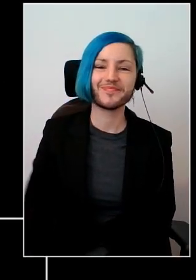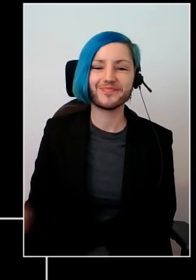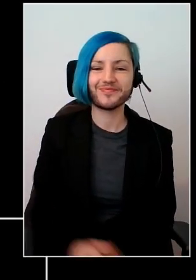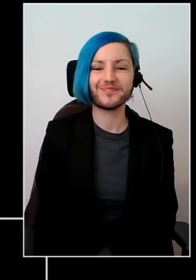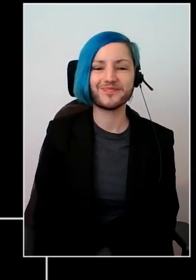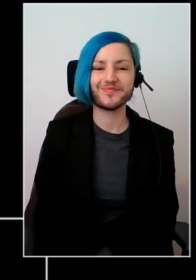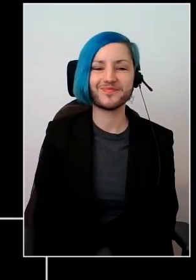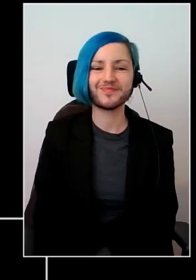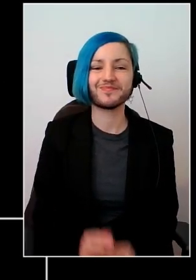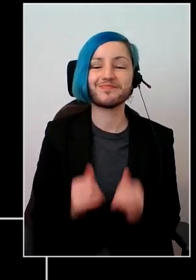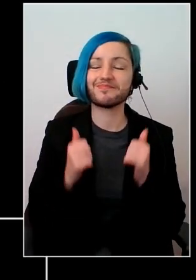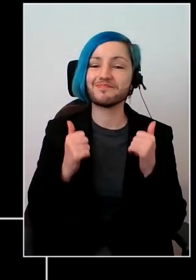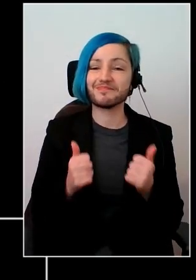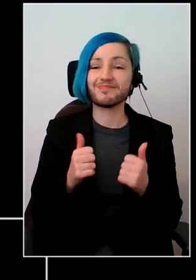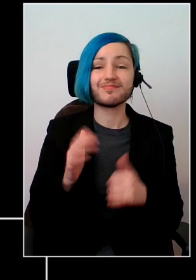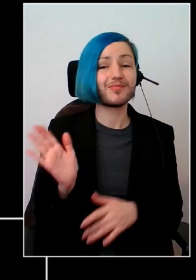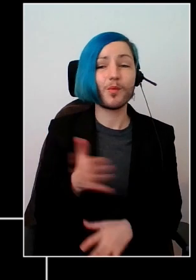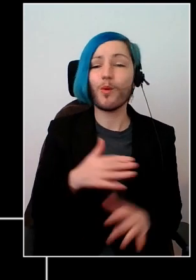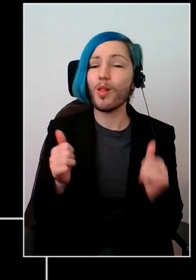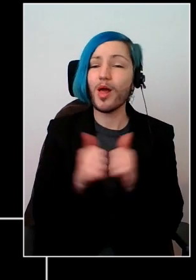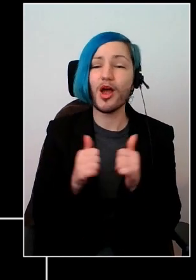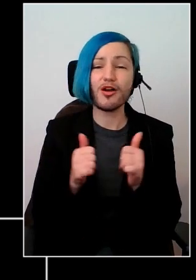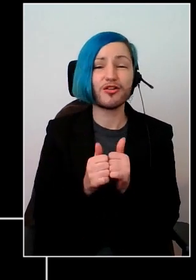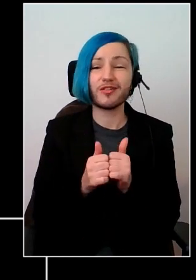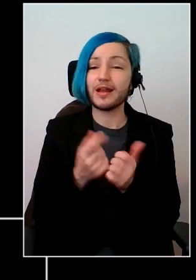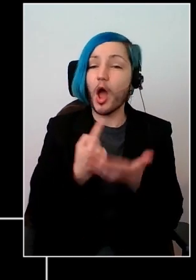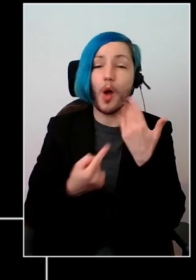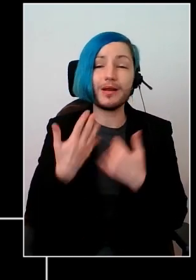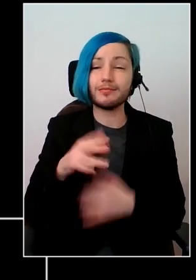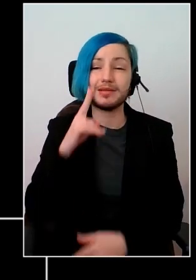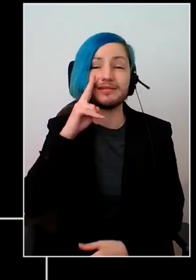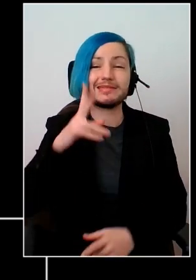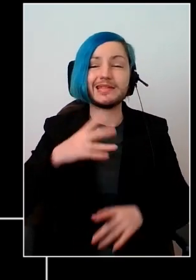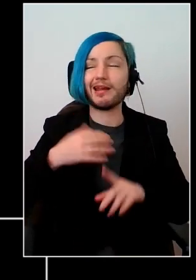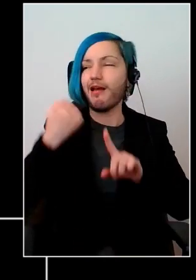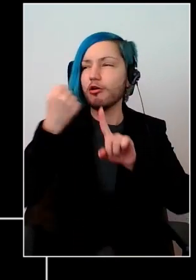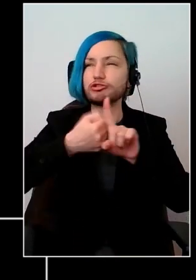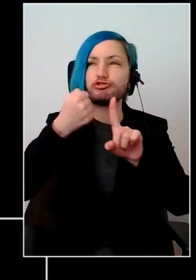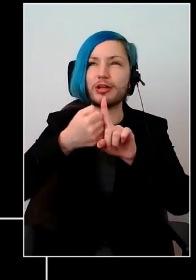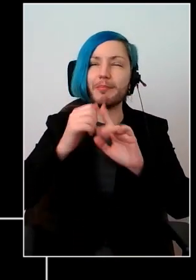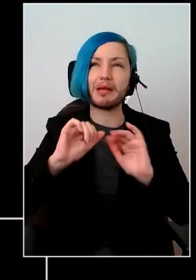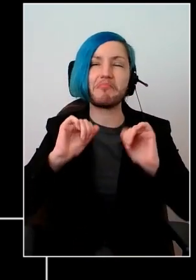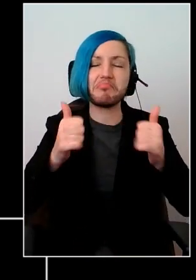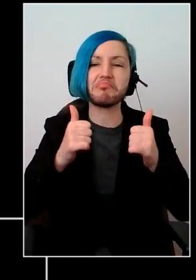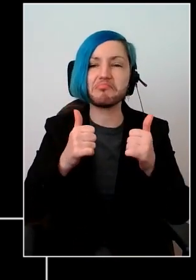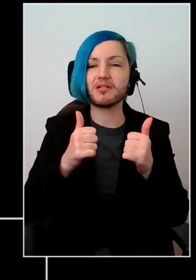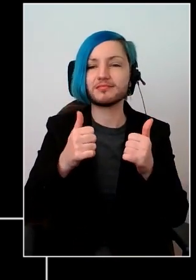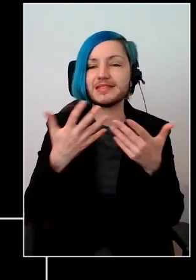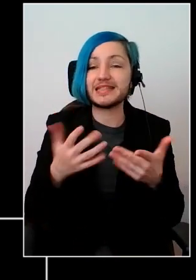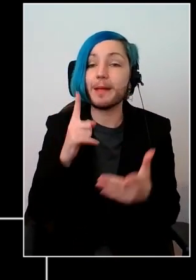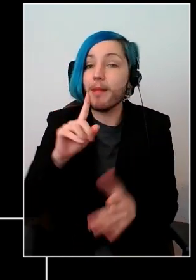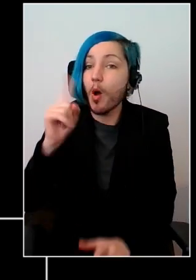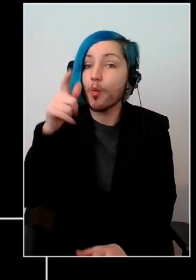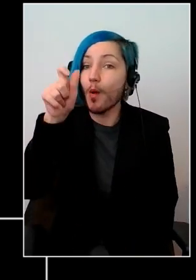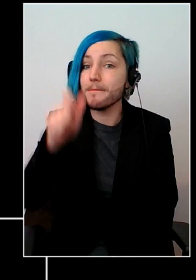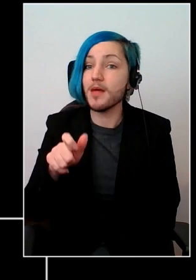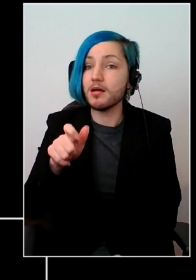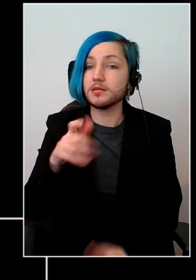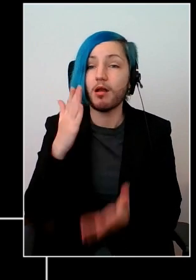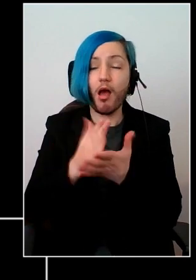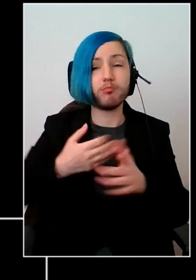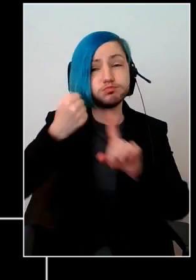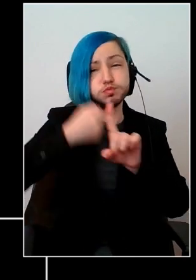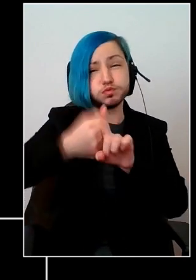I'm sure we can all agree that we've seen nothing but champions today, but one person here has championed apprenticeships like nobody else over the last 12